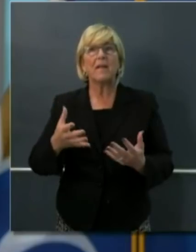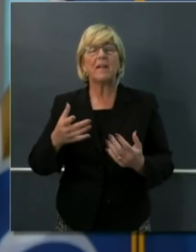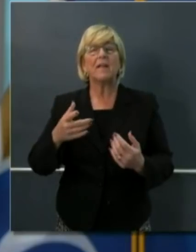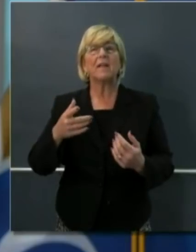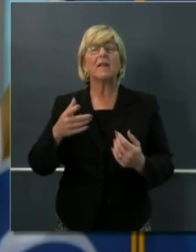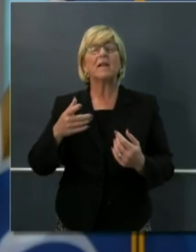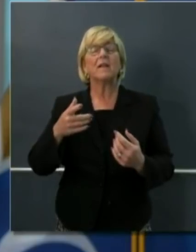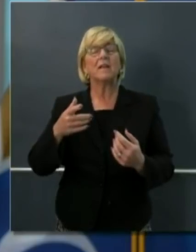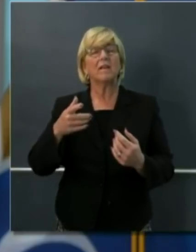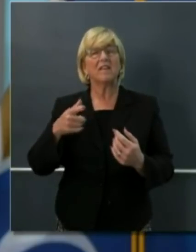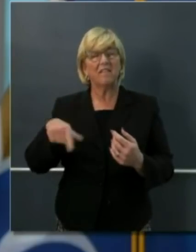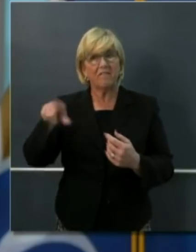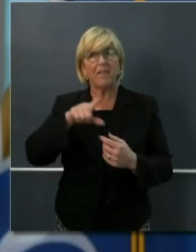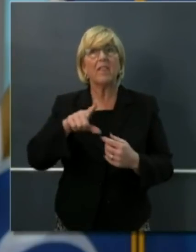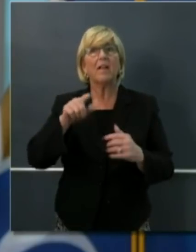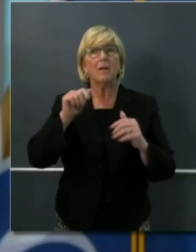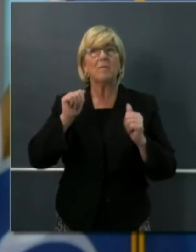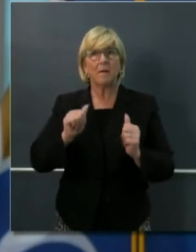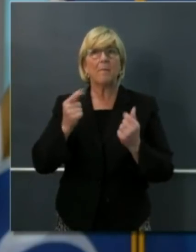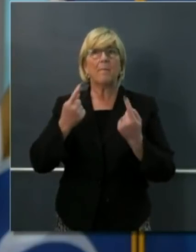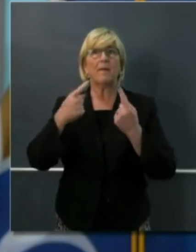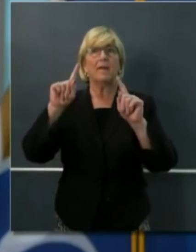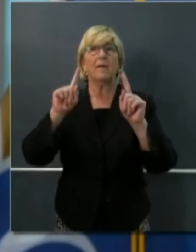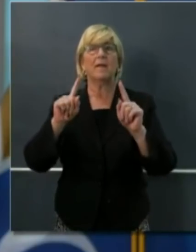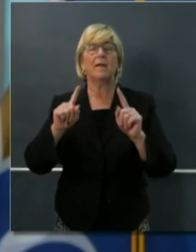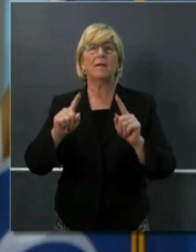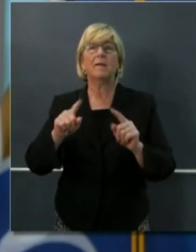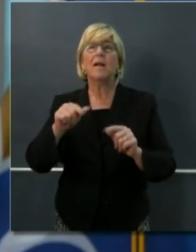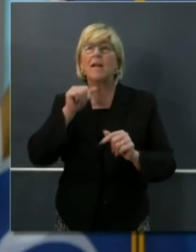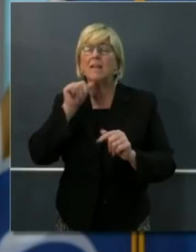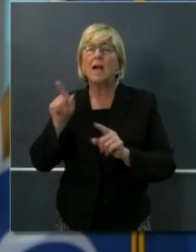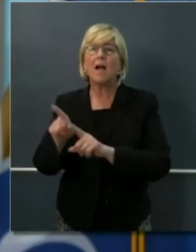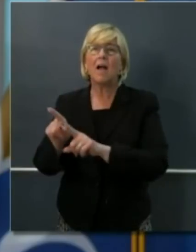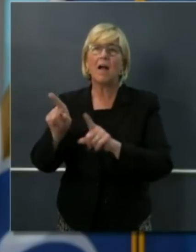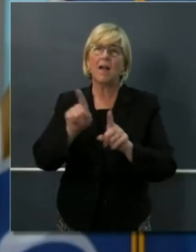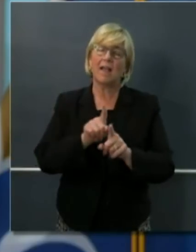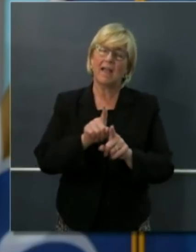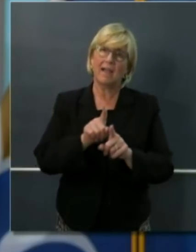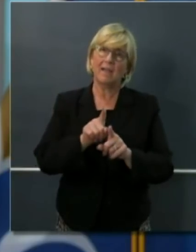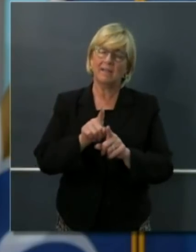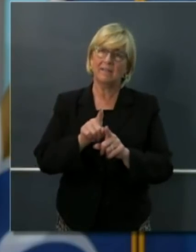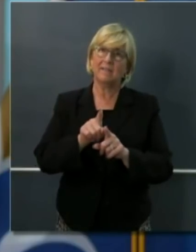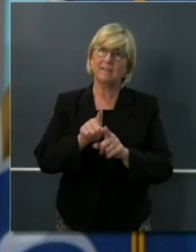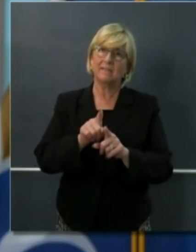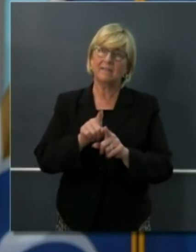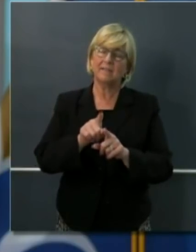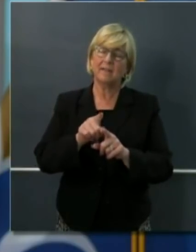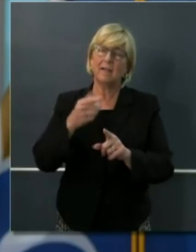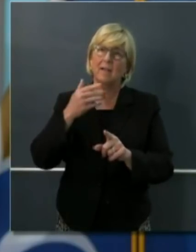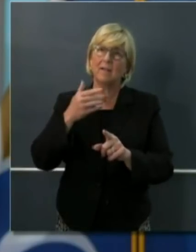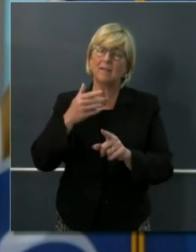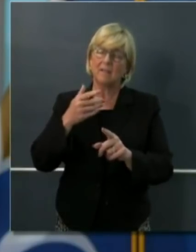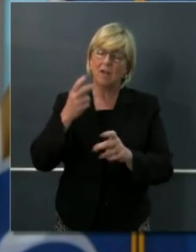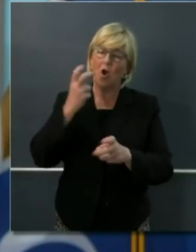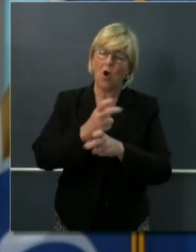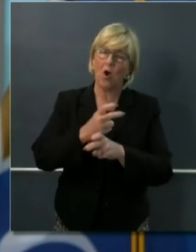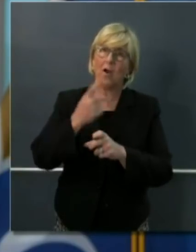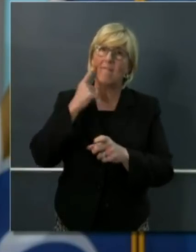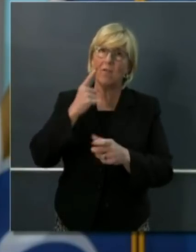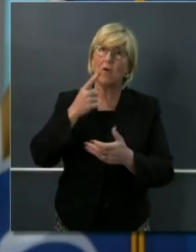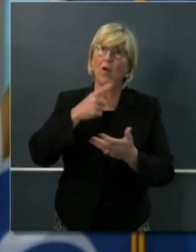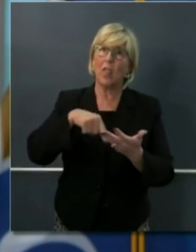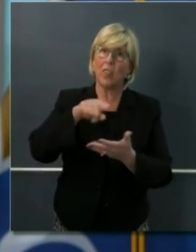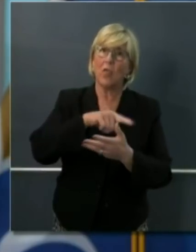have been lifted. Still an issue, but not as significant as half of those that were surveyed saying it's really